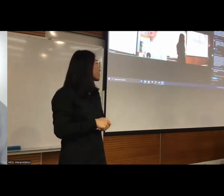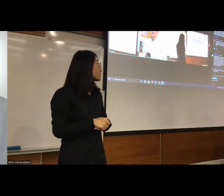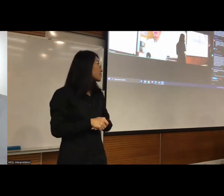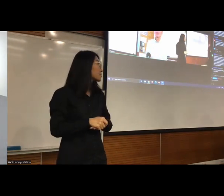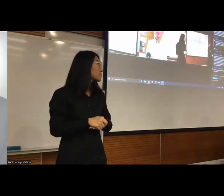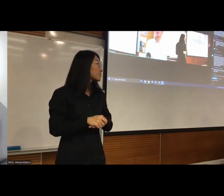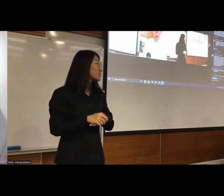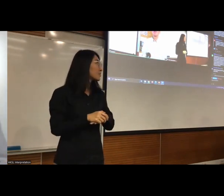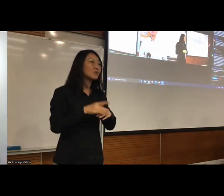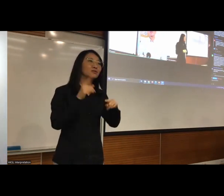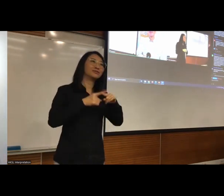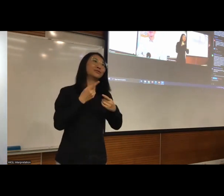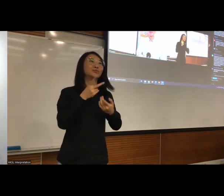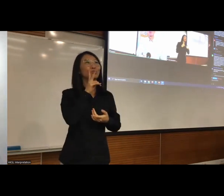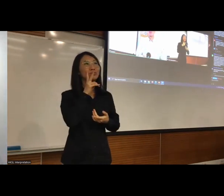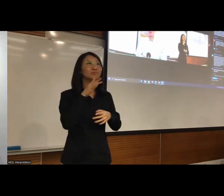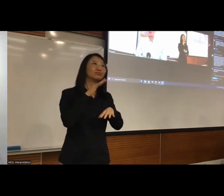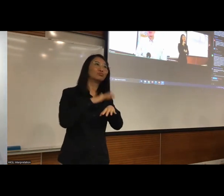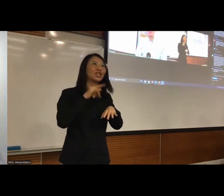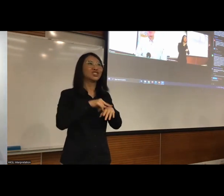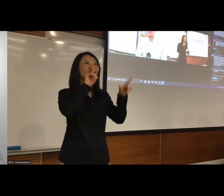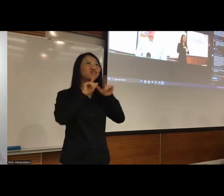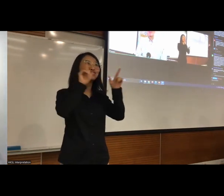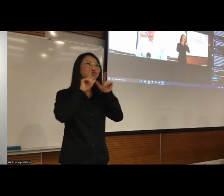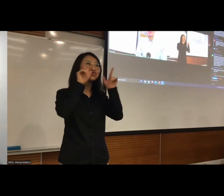I only have common sense explanations.